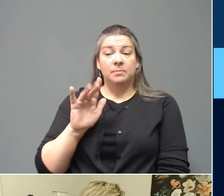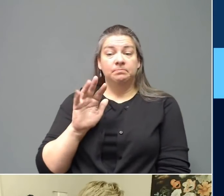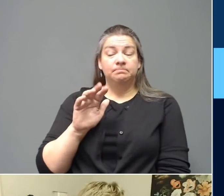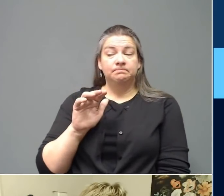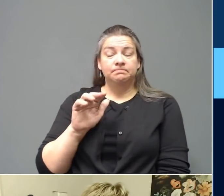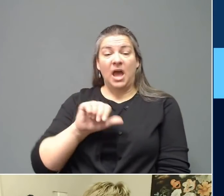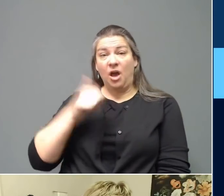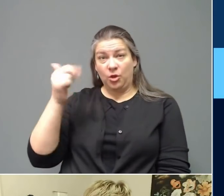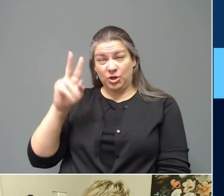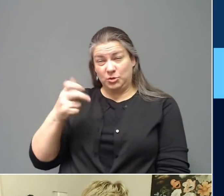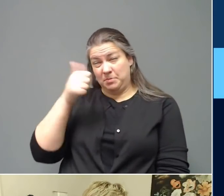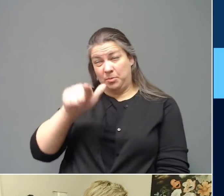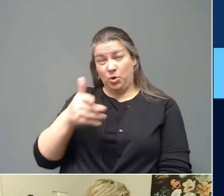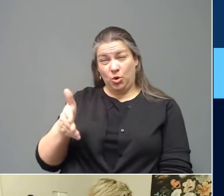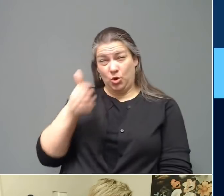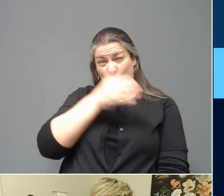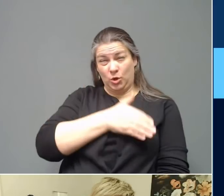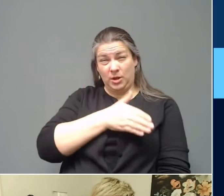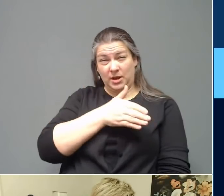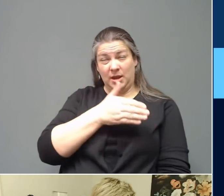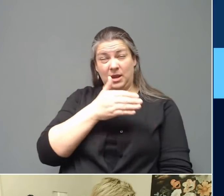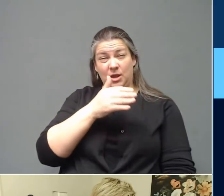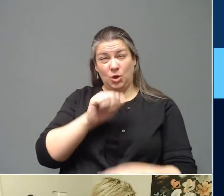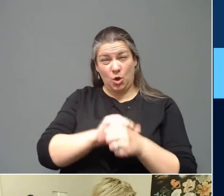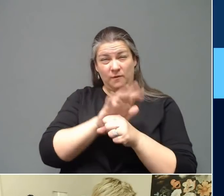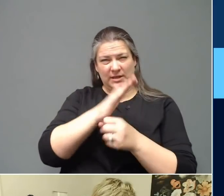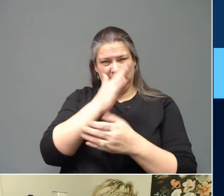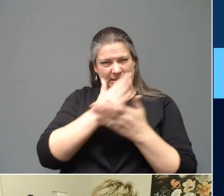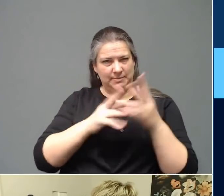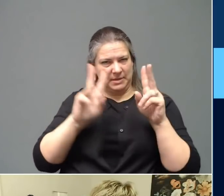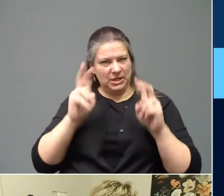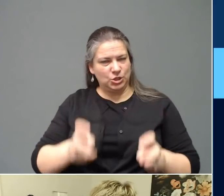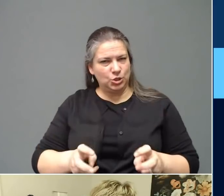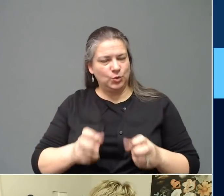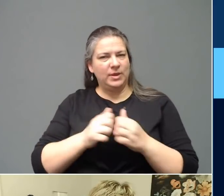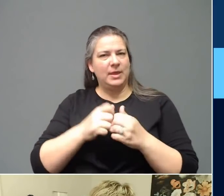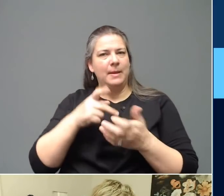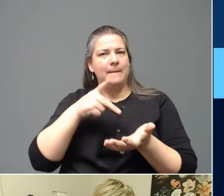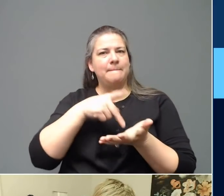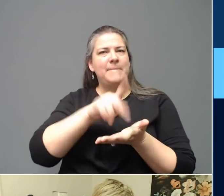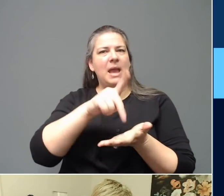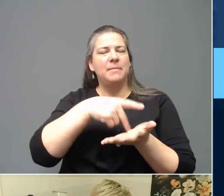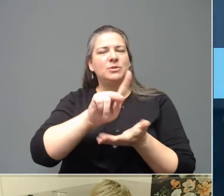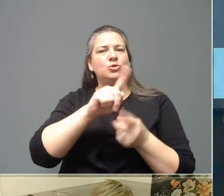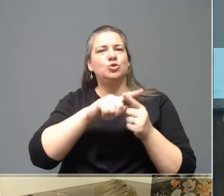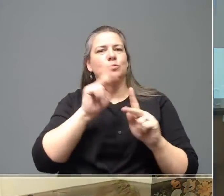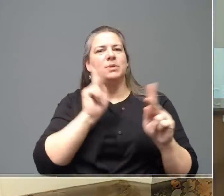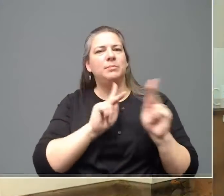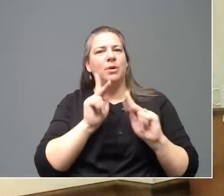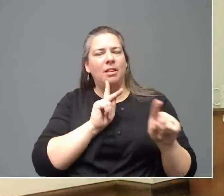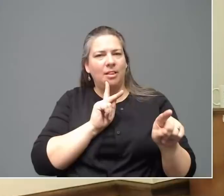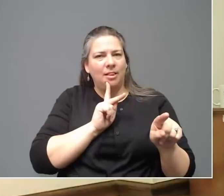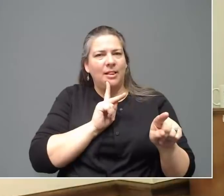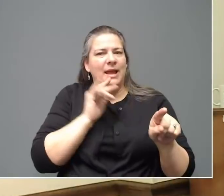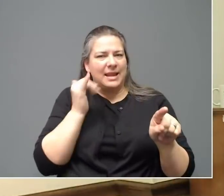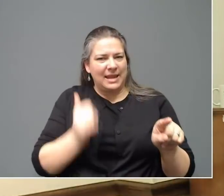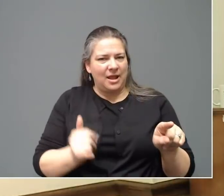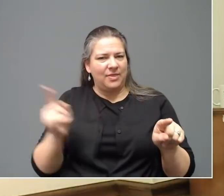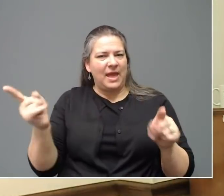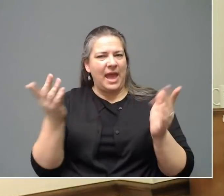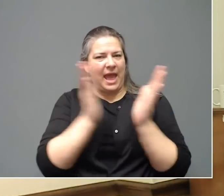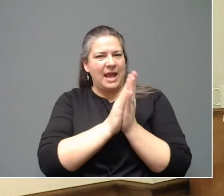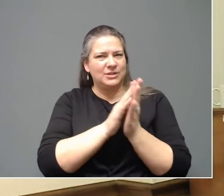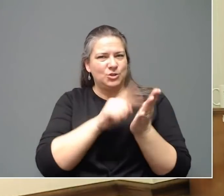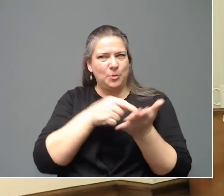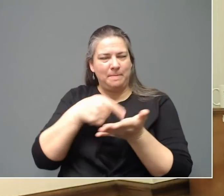early in the pandemic, we had some issues with some mistaken payments being made to claimants, and now they have been asked to pay those